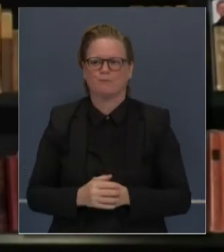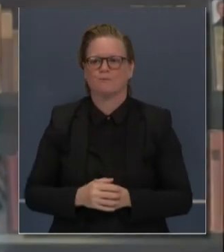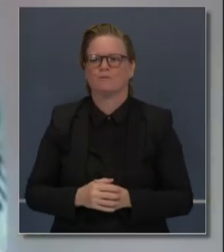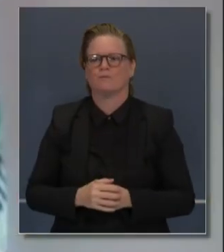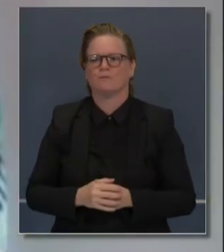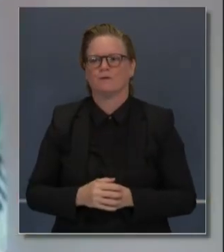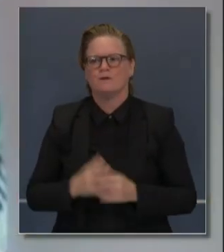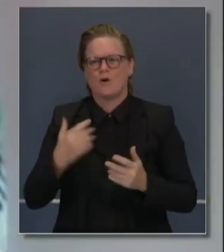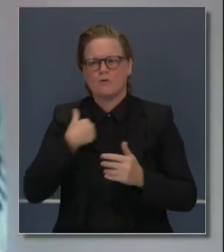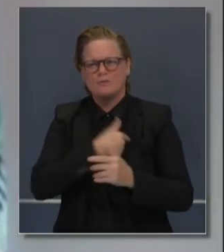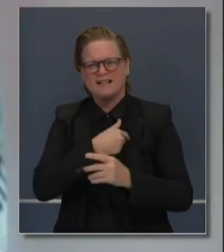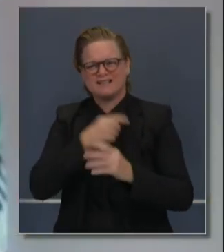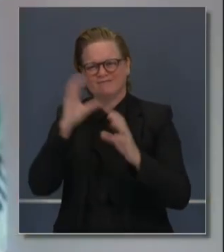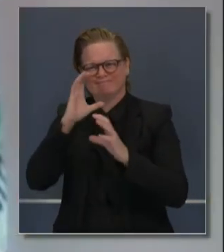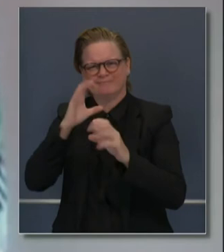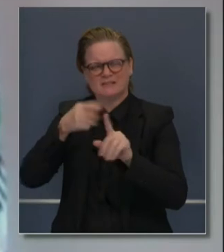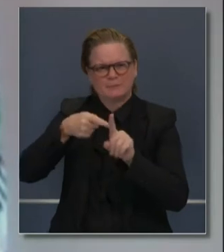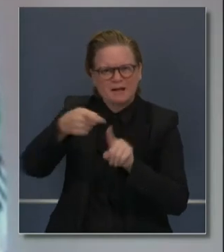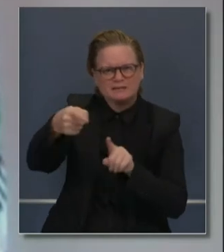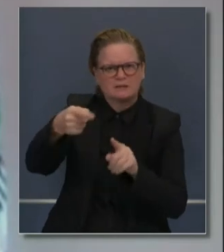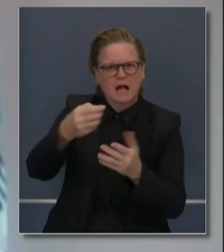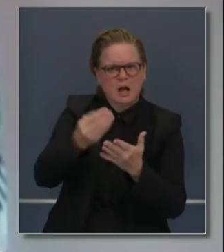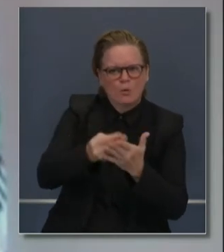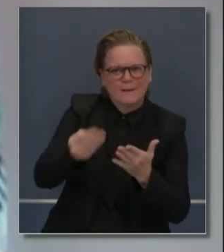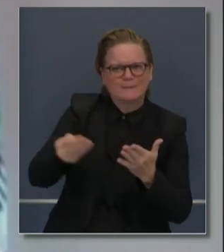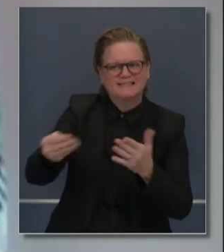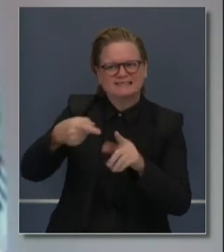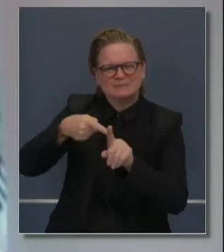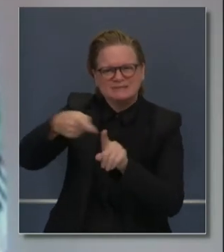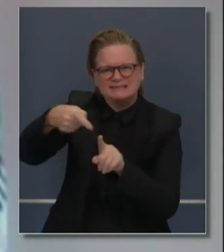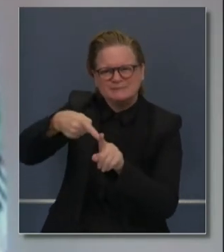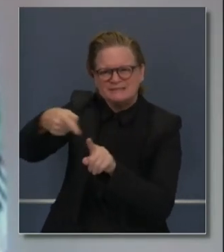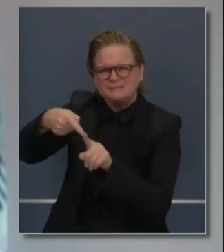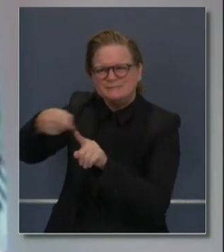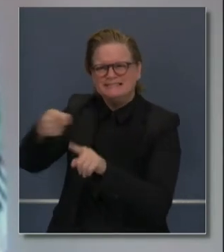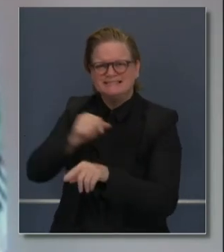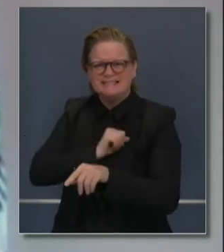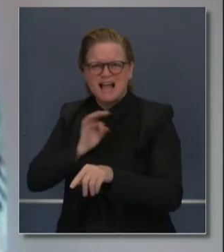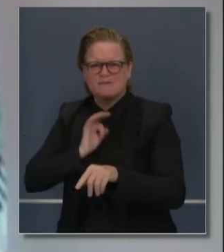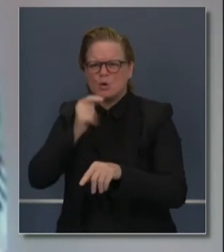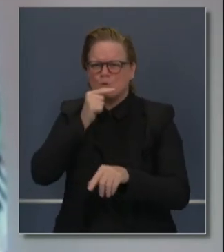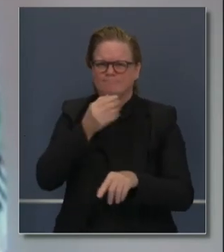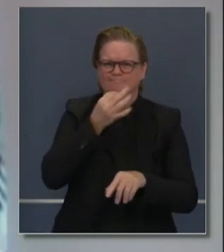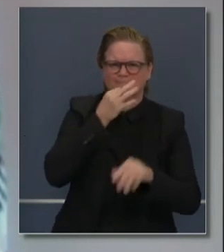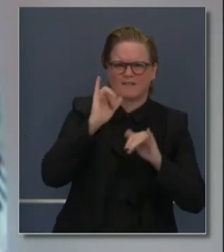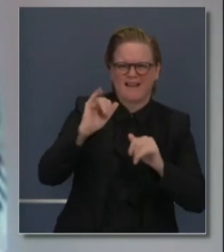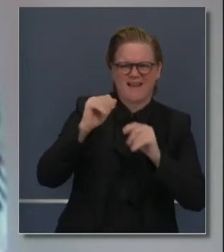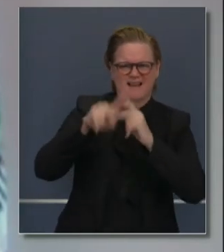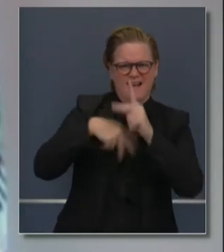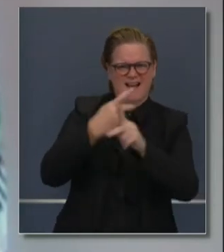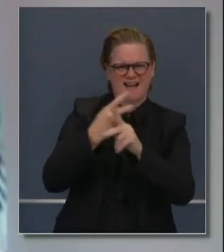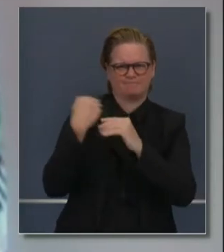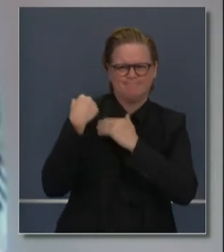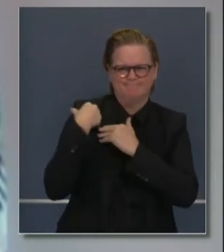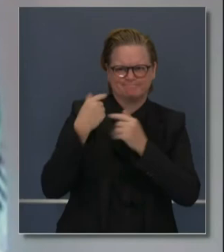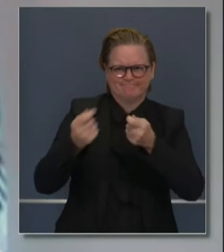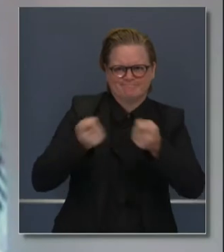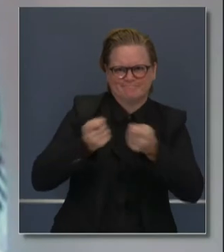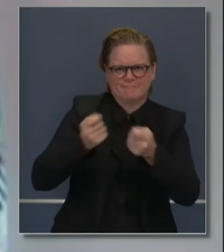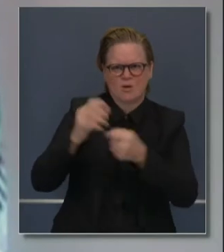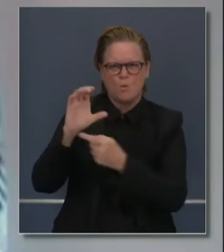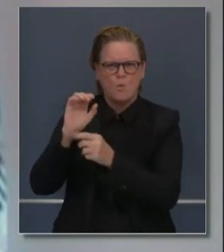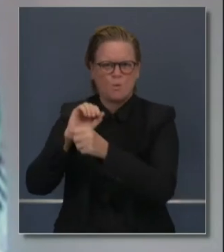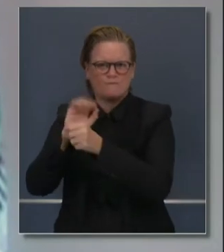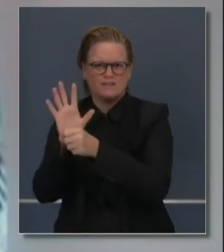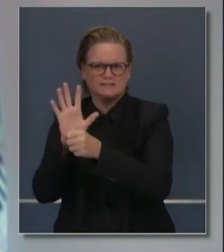specialized equipment, and specialized staff. So in this slide, you'll see that around that same time, even when we might only